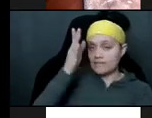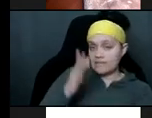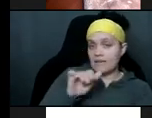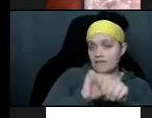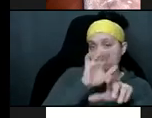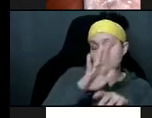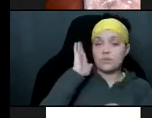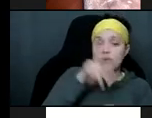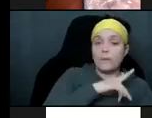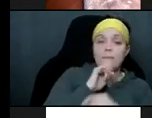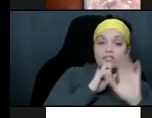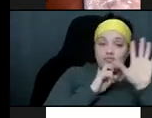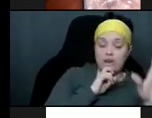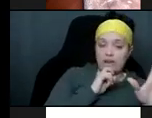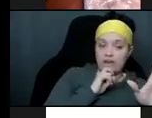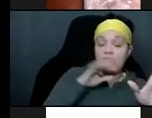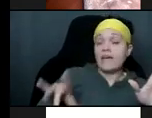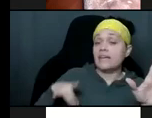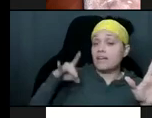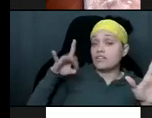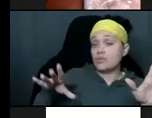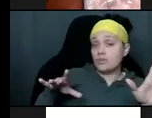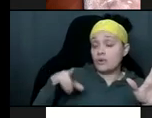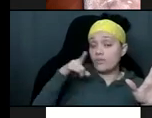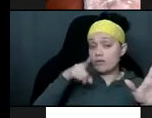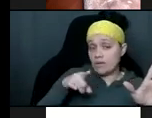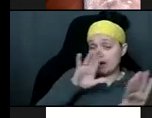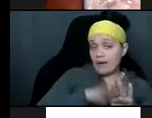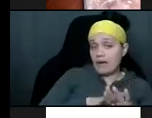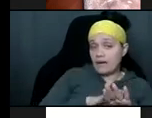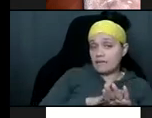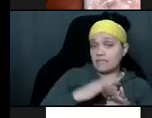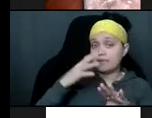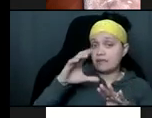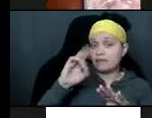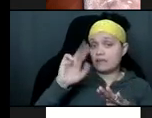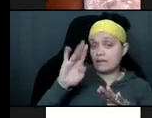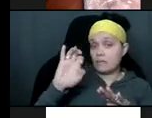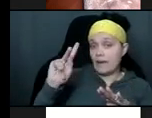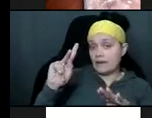will be dry. And in Australia, we go from there onto the outback.